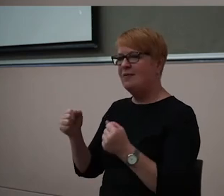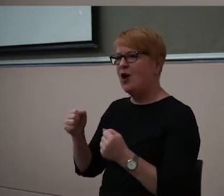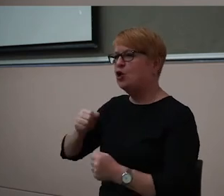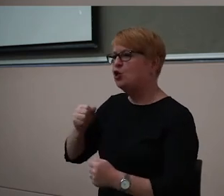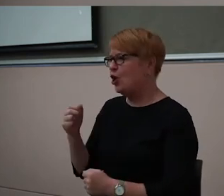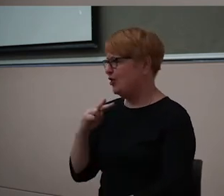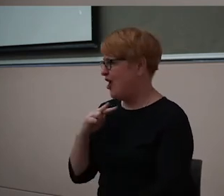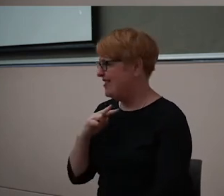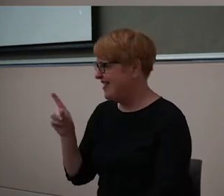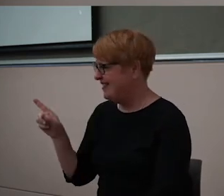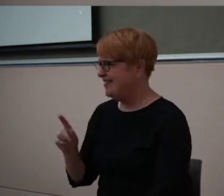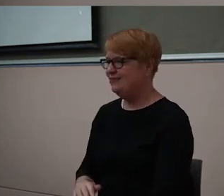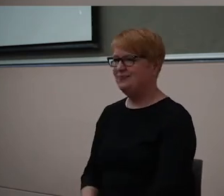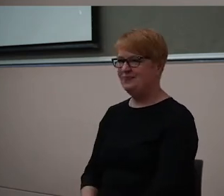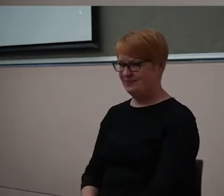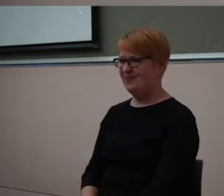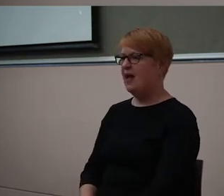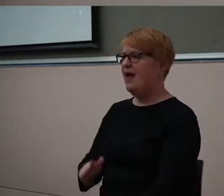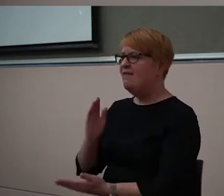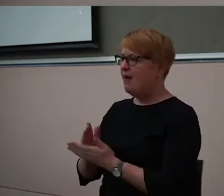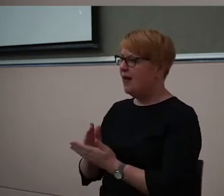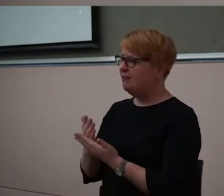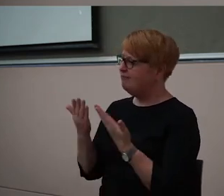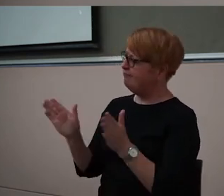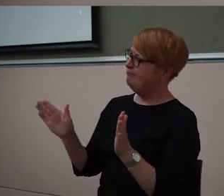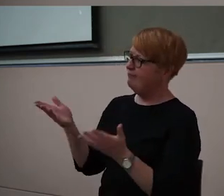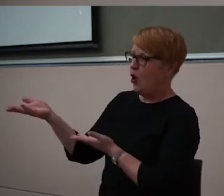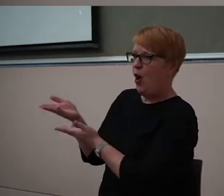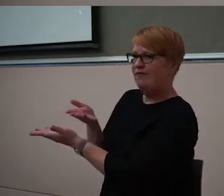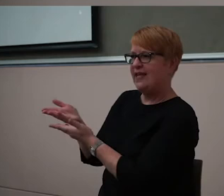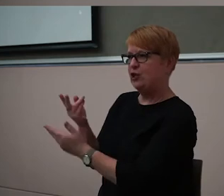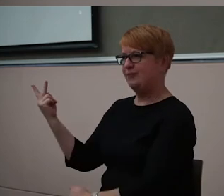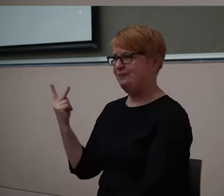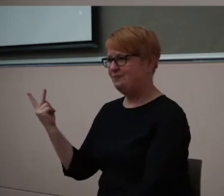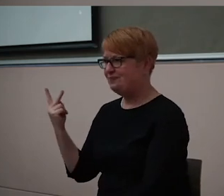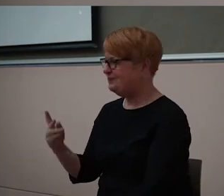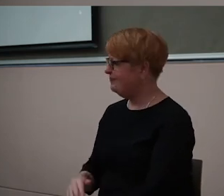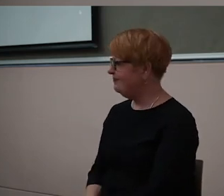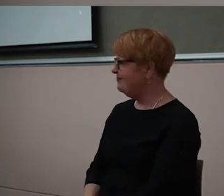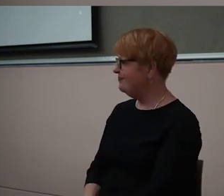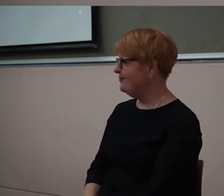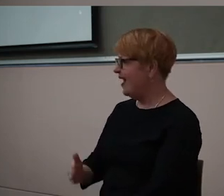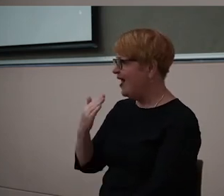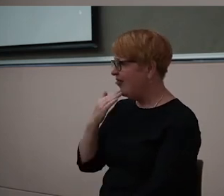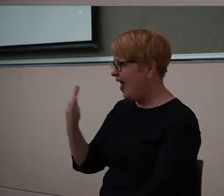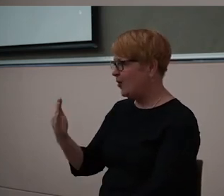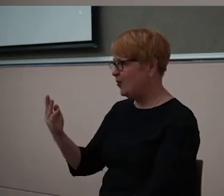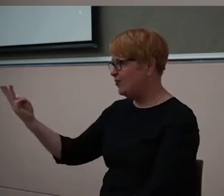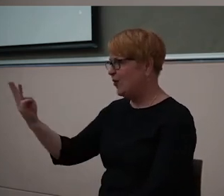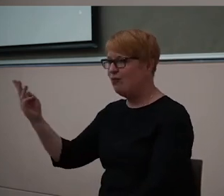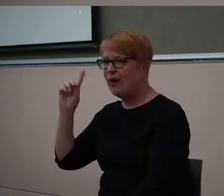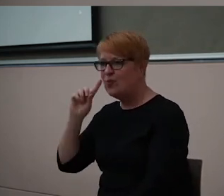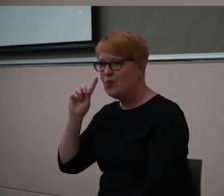very candid conversation between Beverley and I, and thanks to Nasreen, Mahela, Bishra, Alina, the